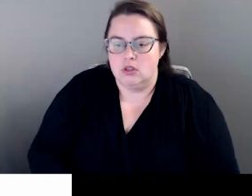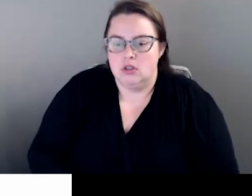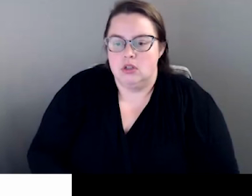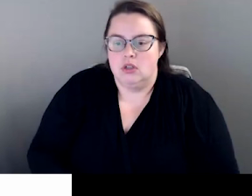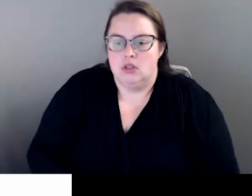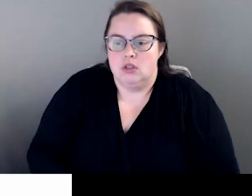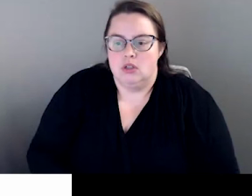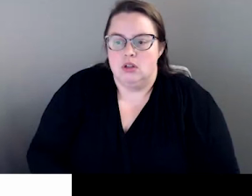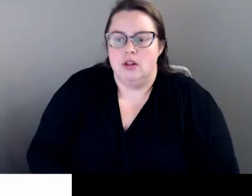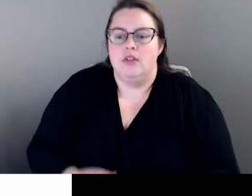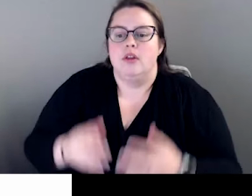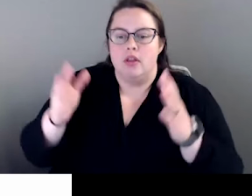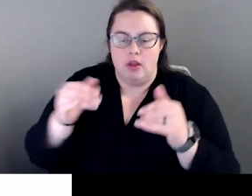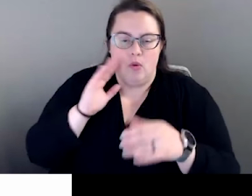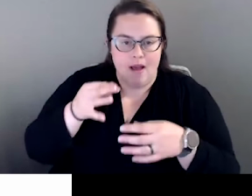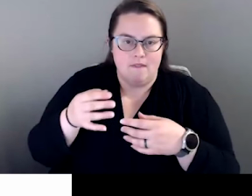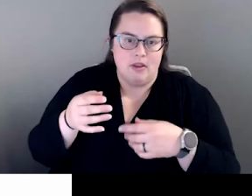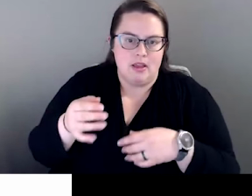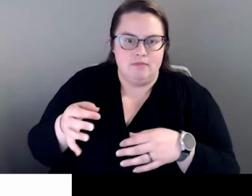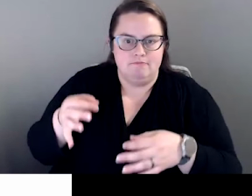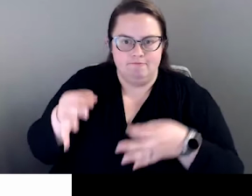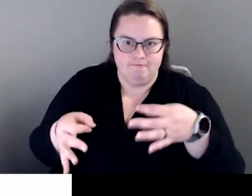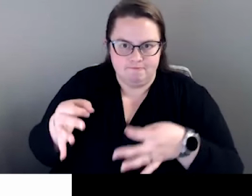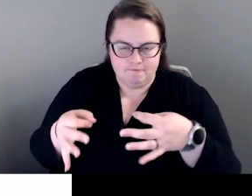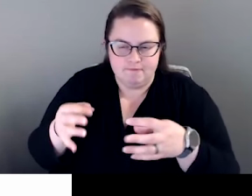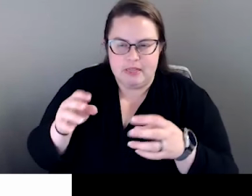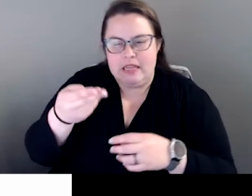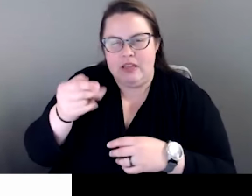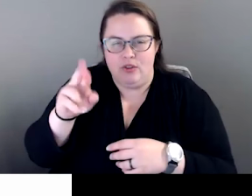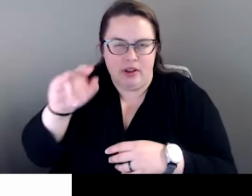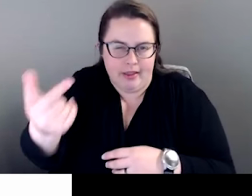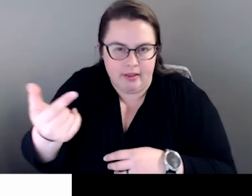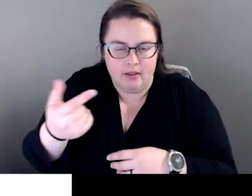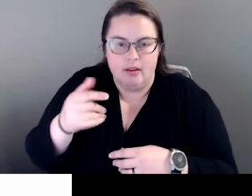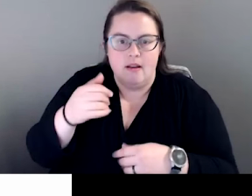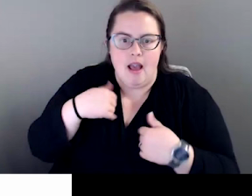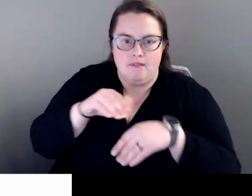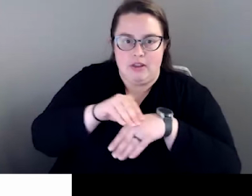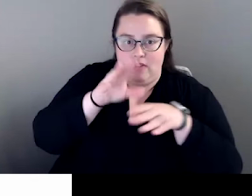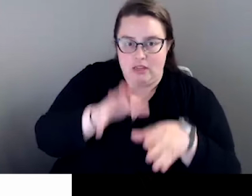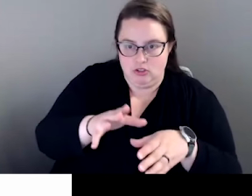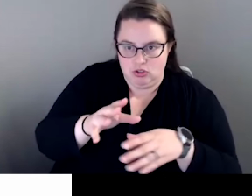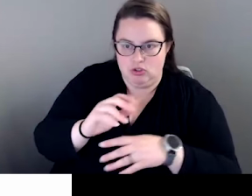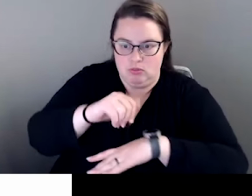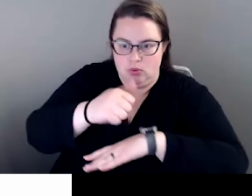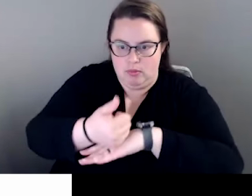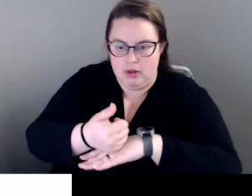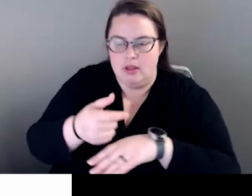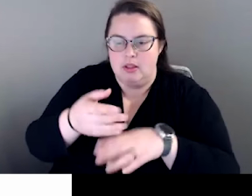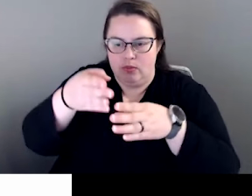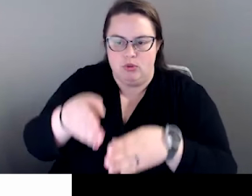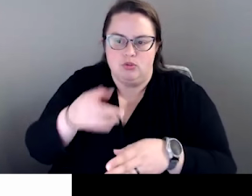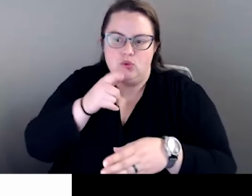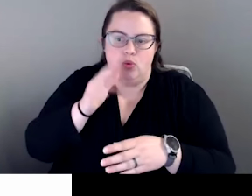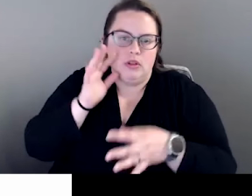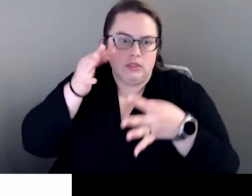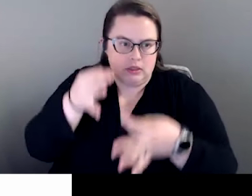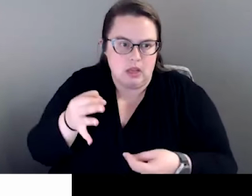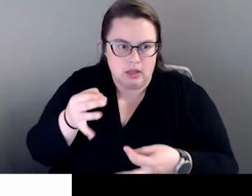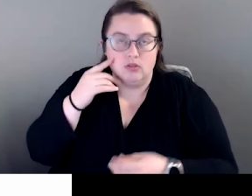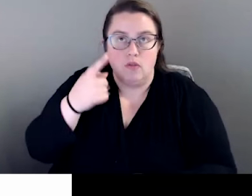there'll be a hearing, and then usually during the hearing, advisors are appointed, and there'll be a decision maker. For us, it